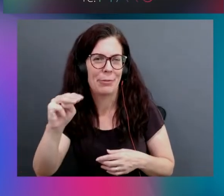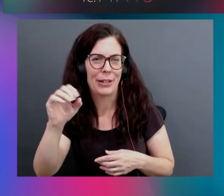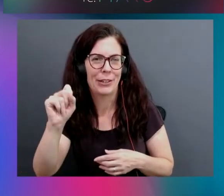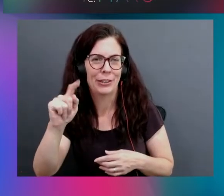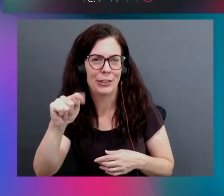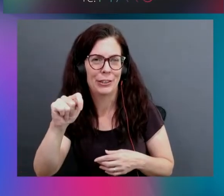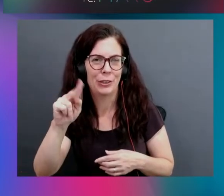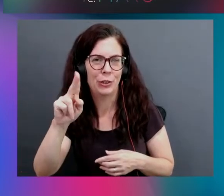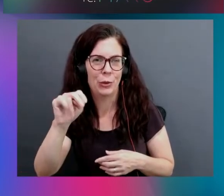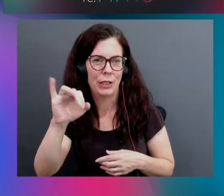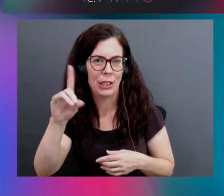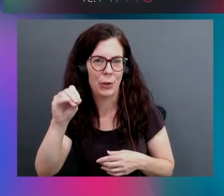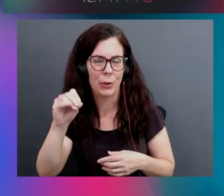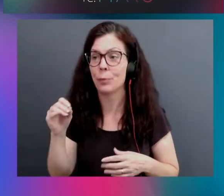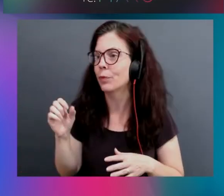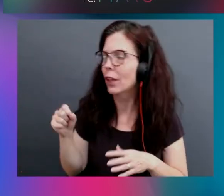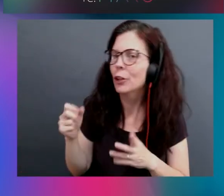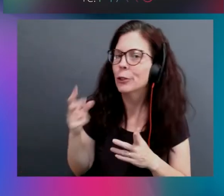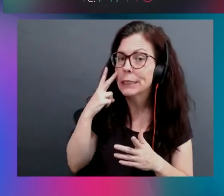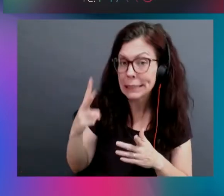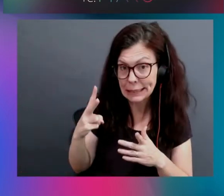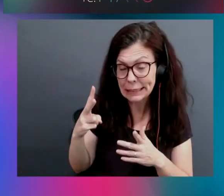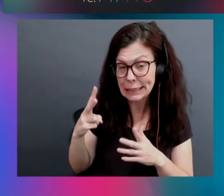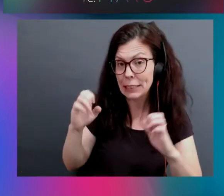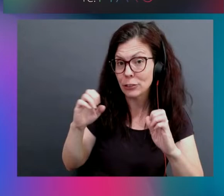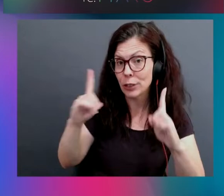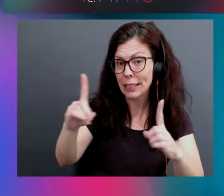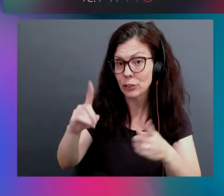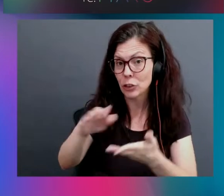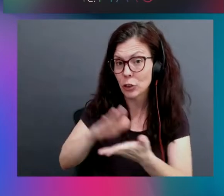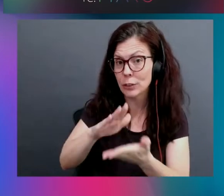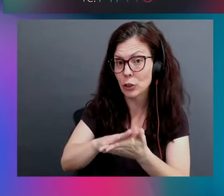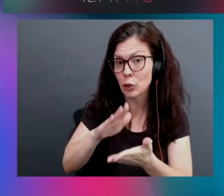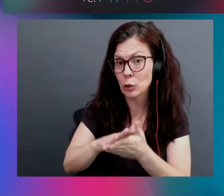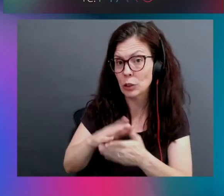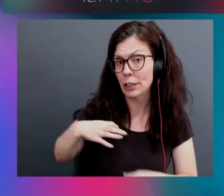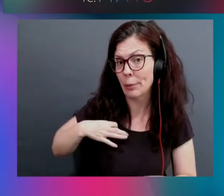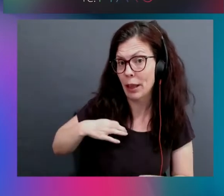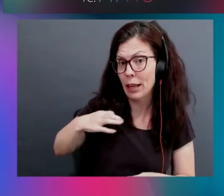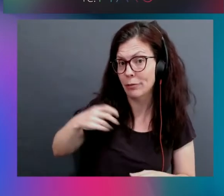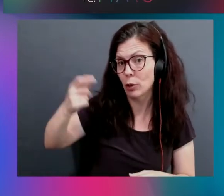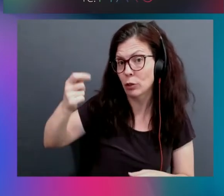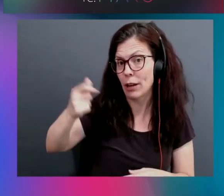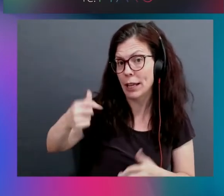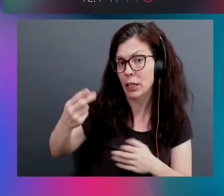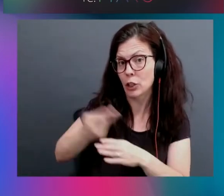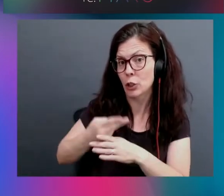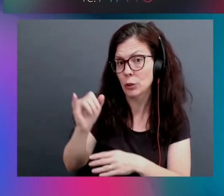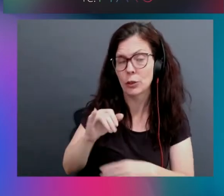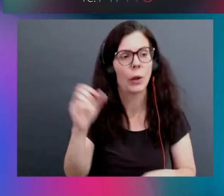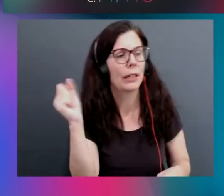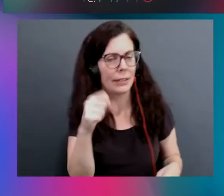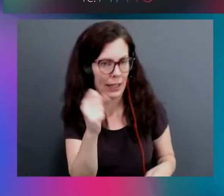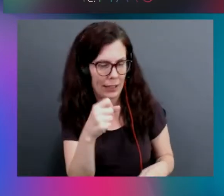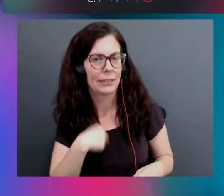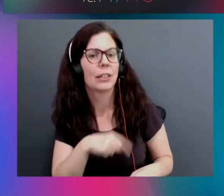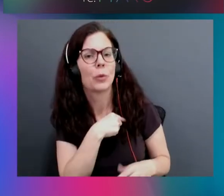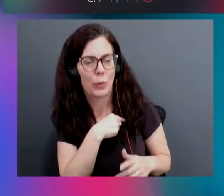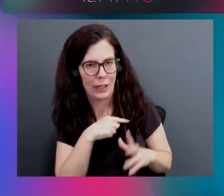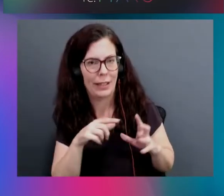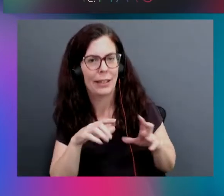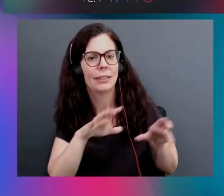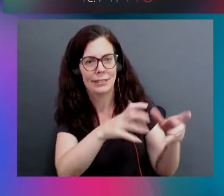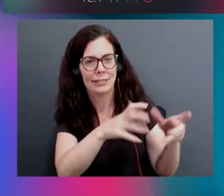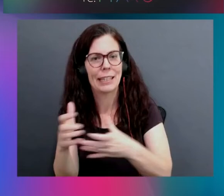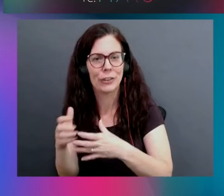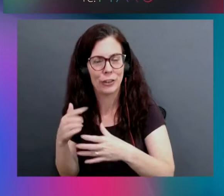institutions applying for grants and using this too? Is that For sure. We do. We actually work, as I said, across all the sectors. So we have as much like